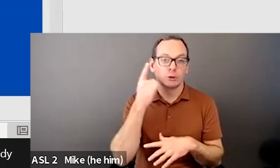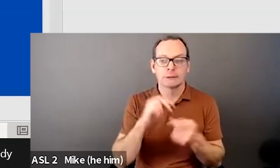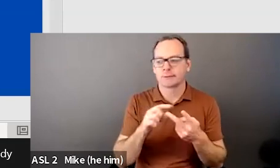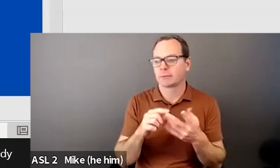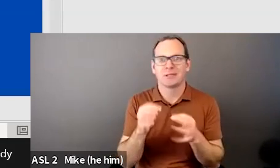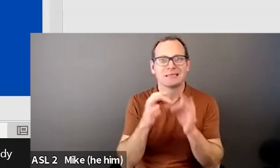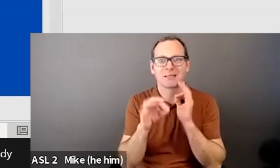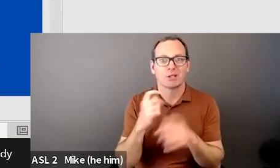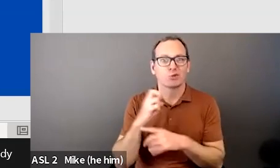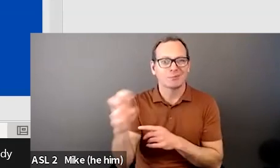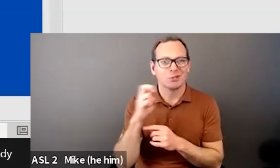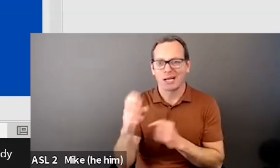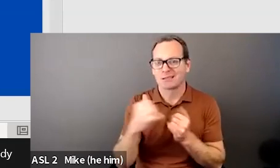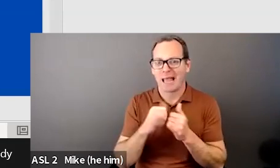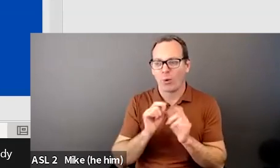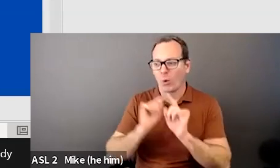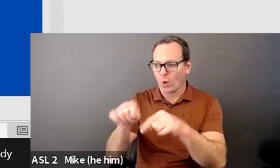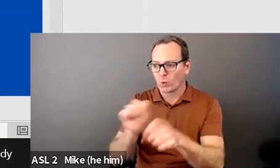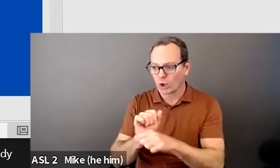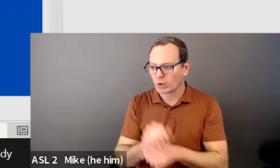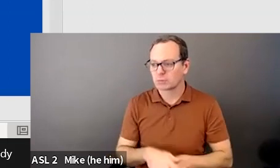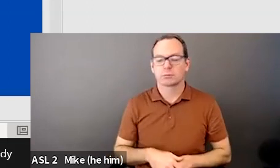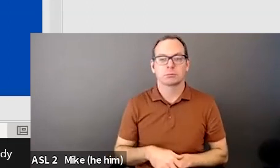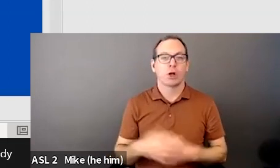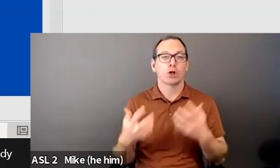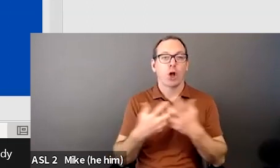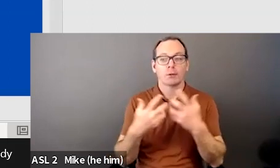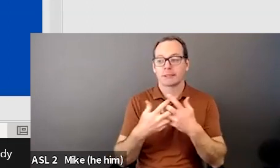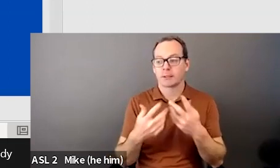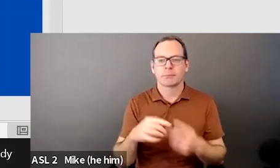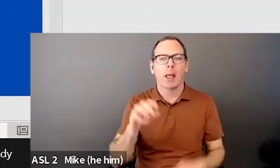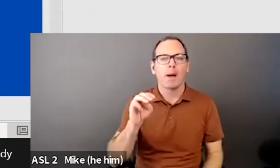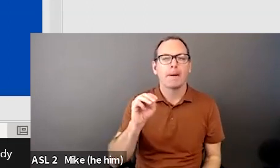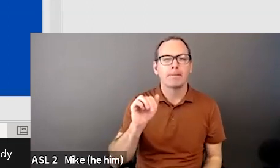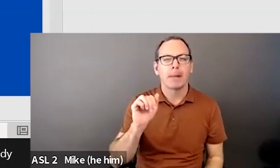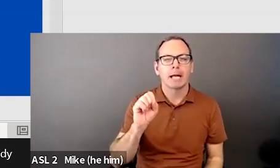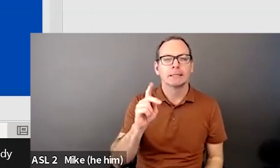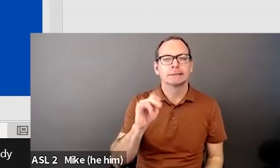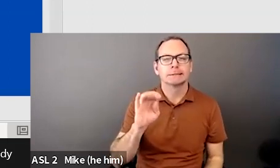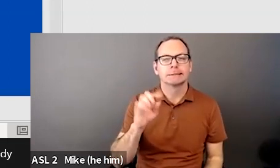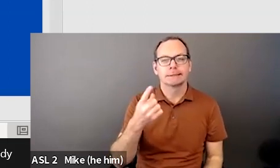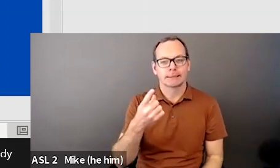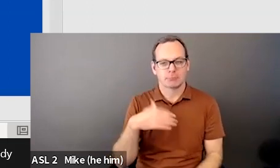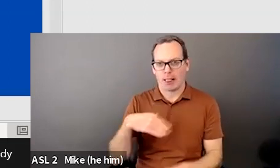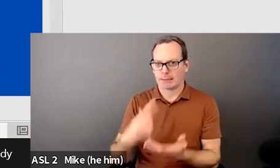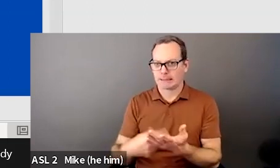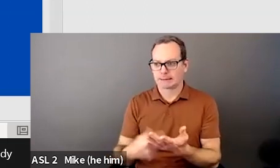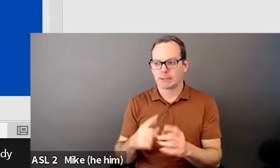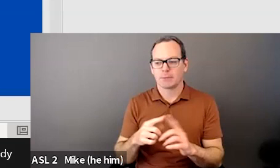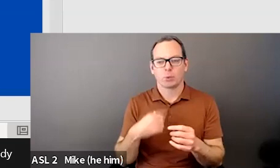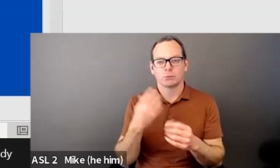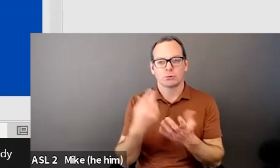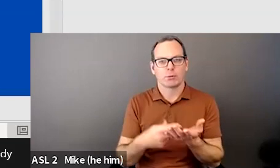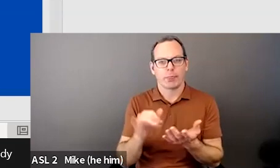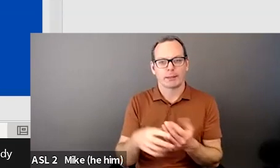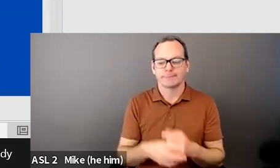simple as that, accommodation and masking. So we haven't really talked about masking just yet, but that is, and we always left it up to